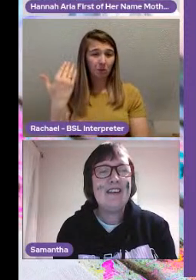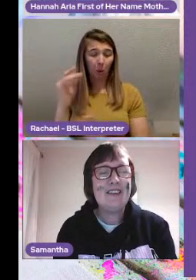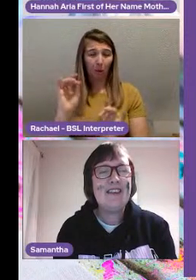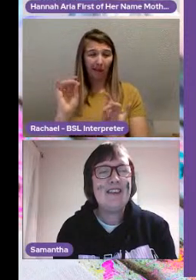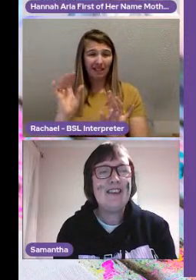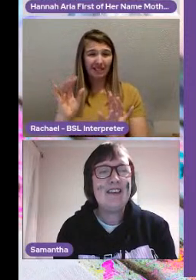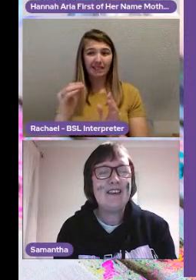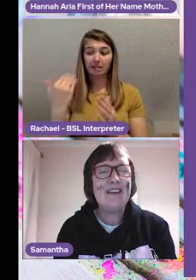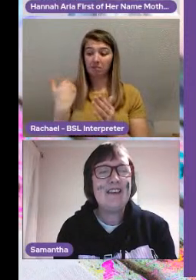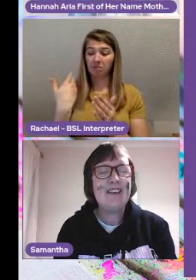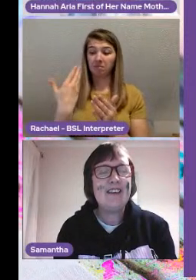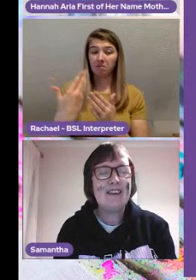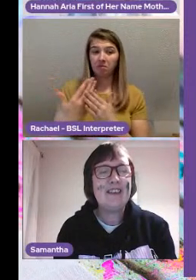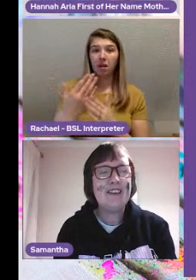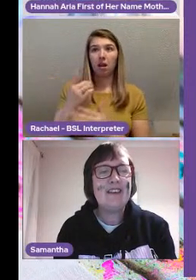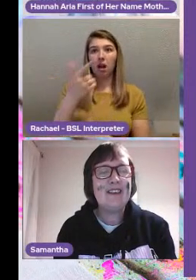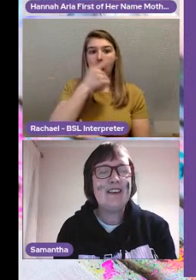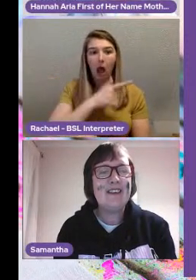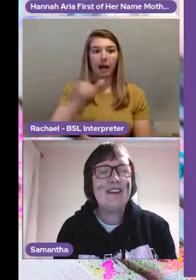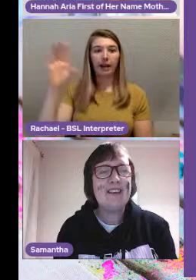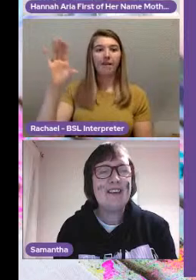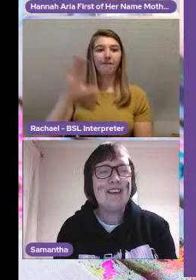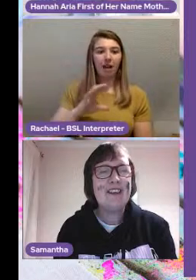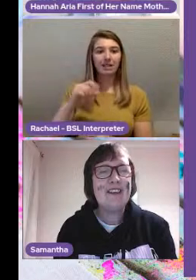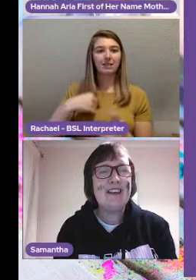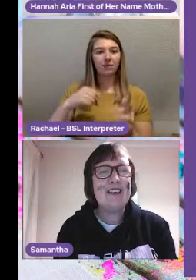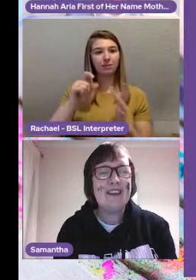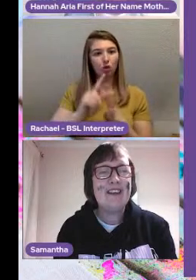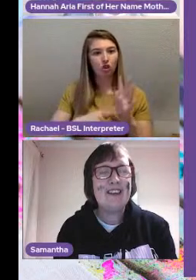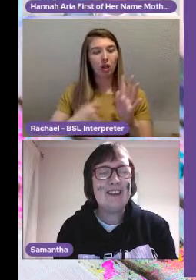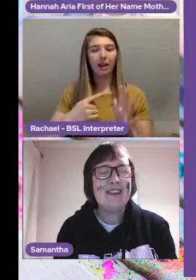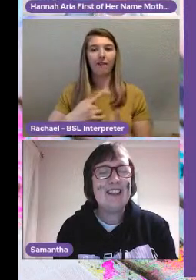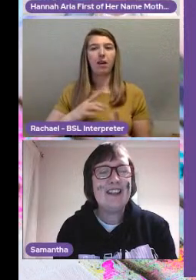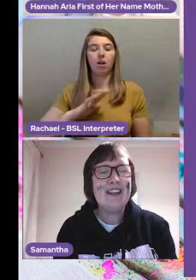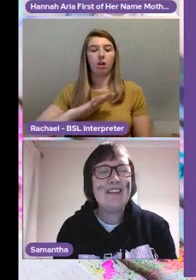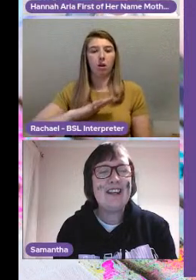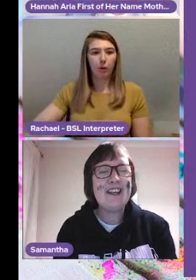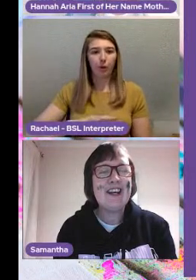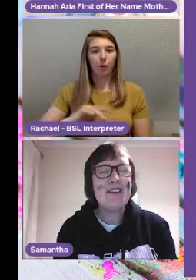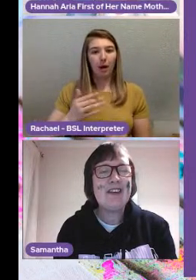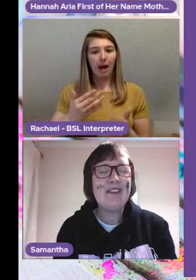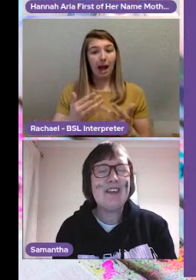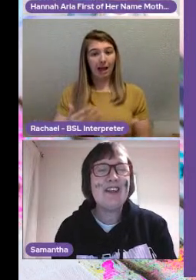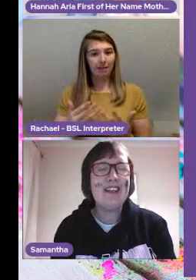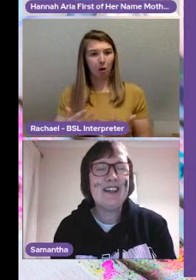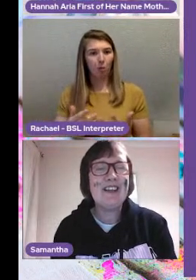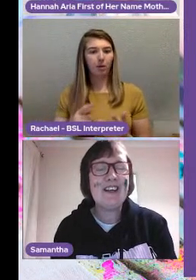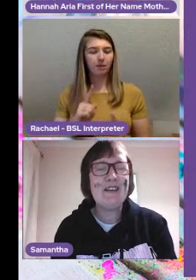then since then, you know, we've got funding for this project and I'm all right at the moment, you know.